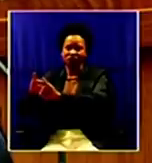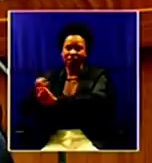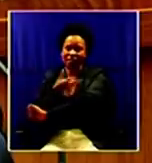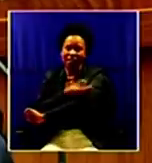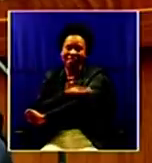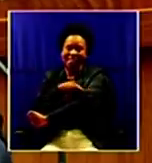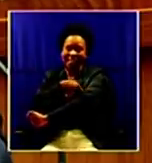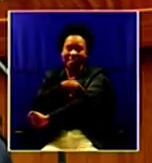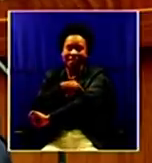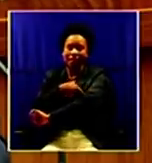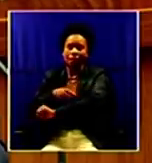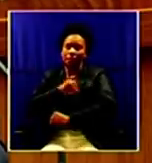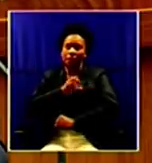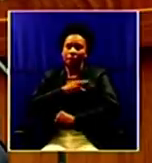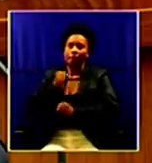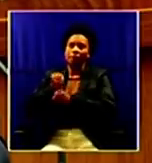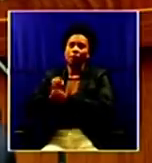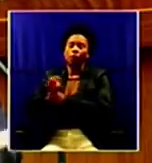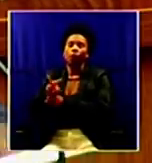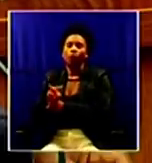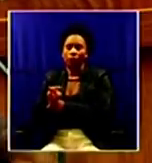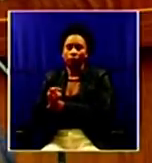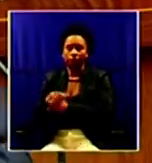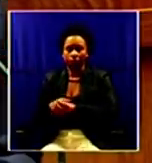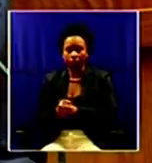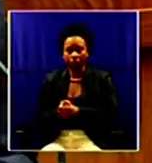will be announced in due course.